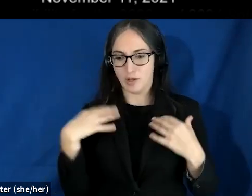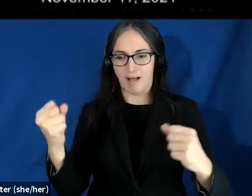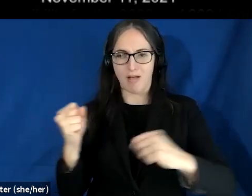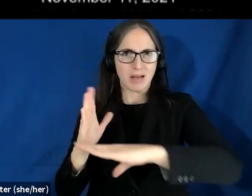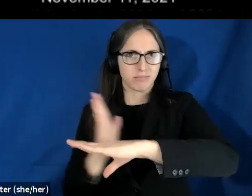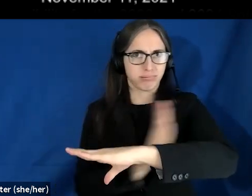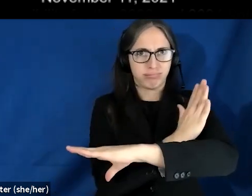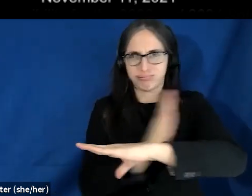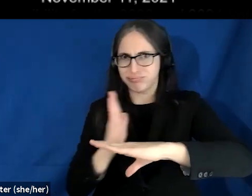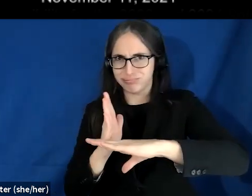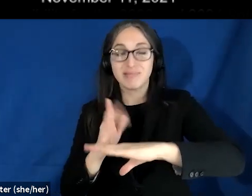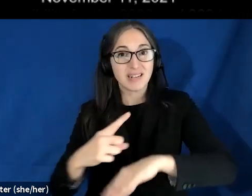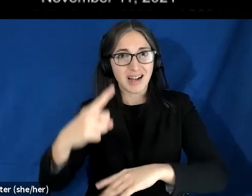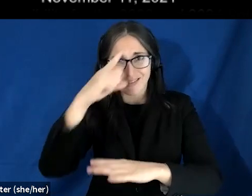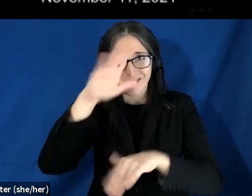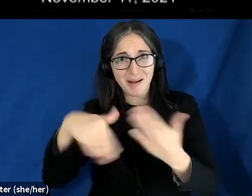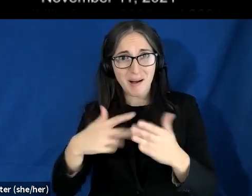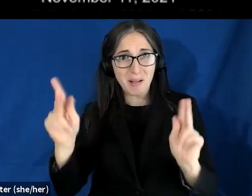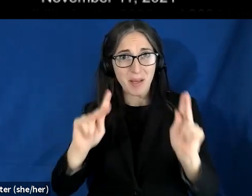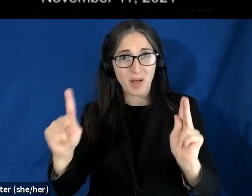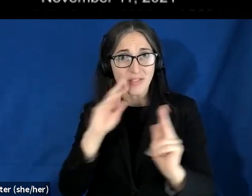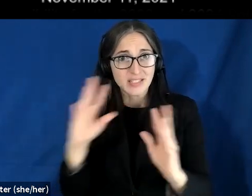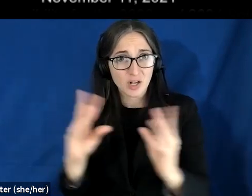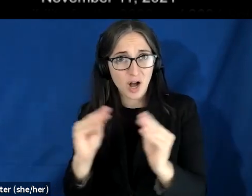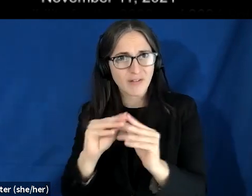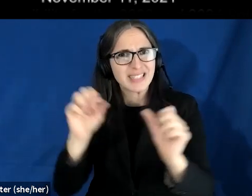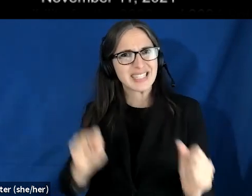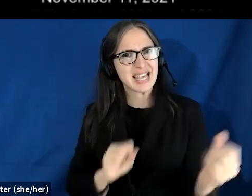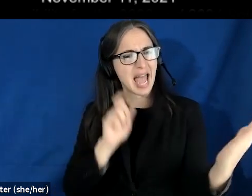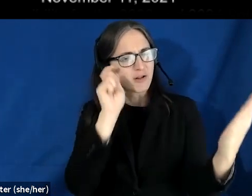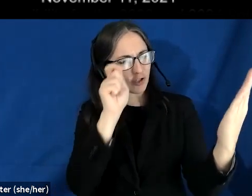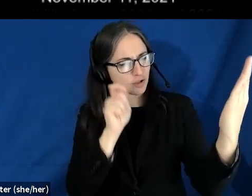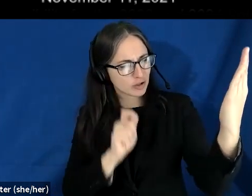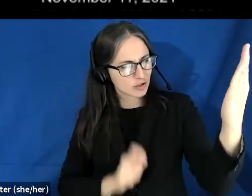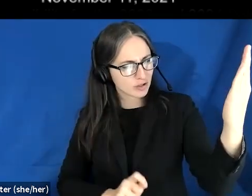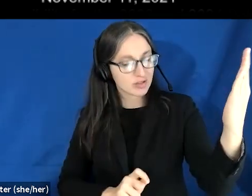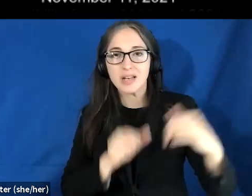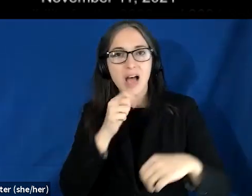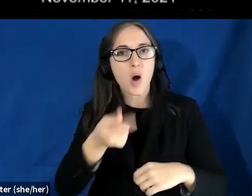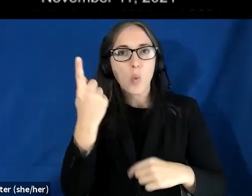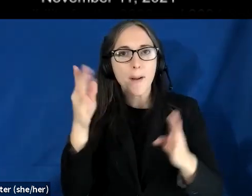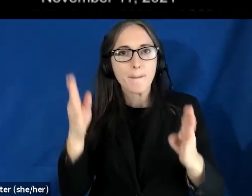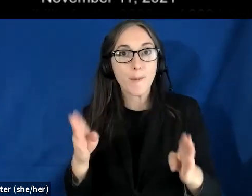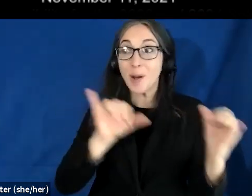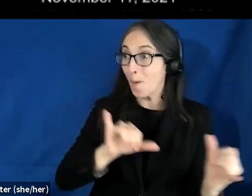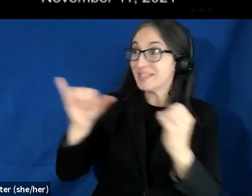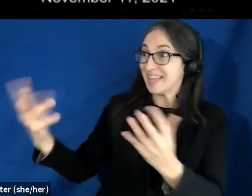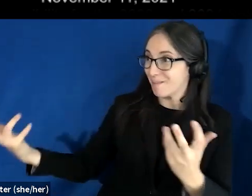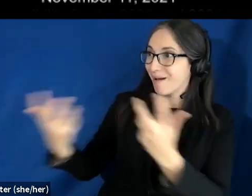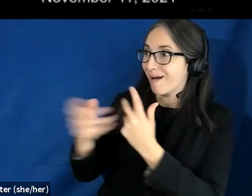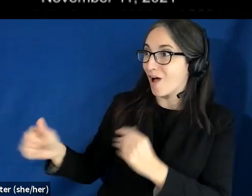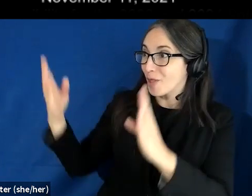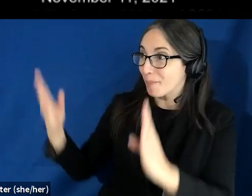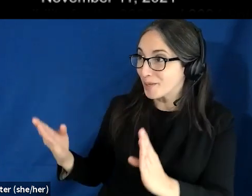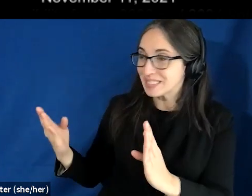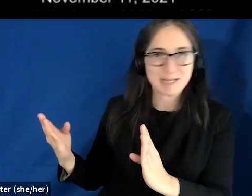fill out a worksheet with a scale like this, and not one of us would be identical to someone else. The point being, diversity